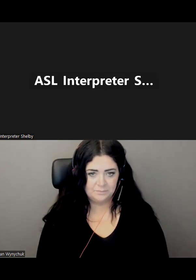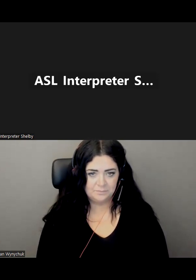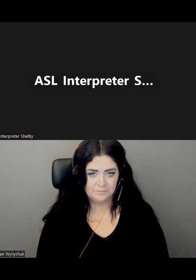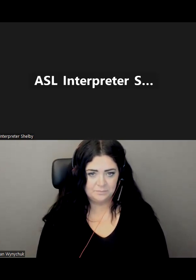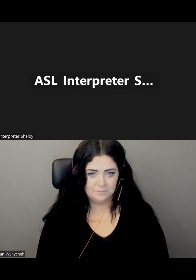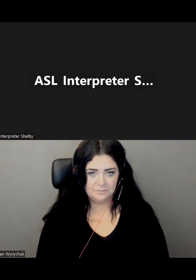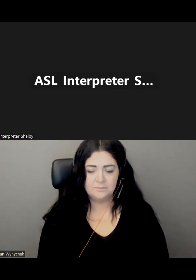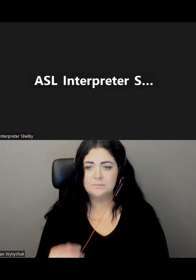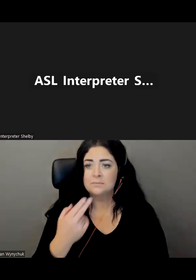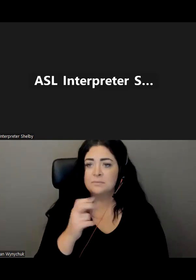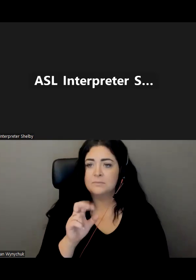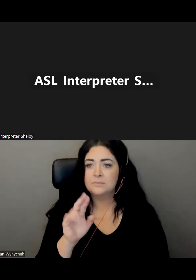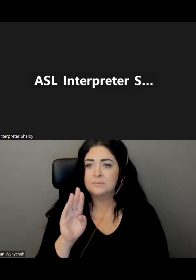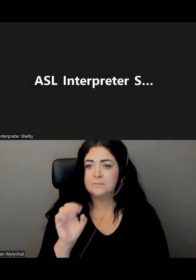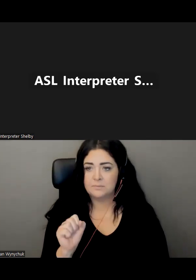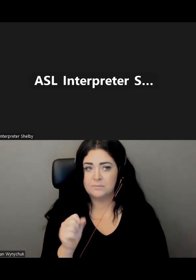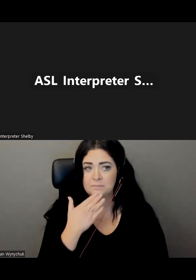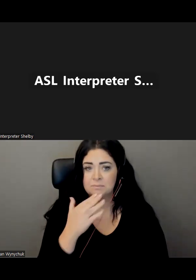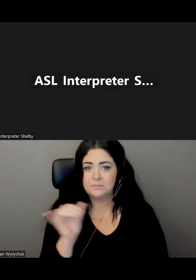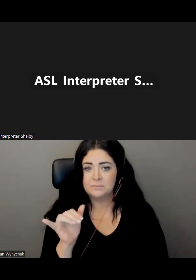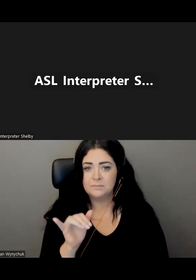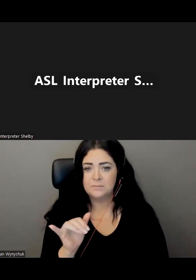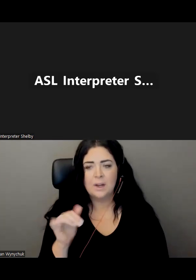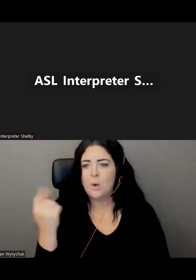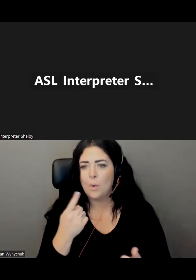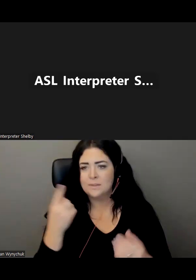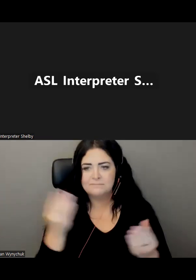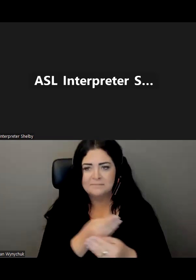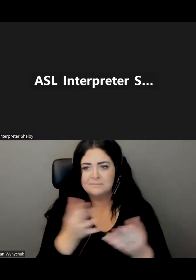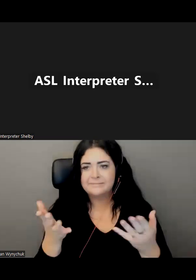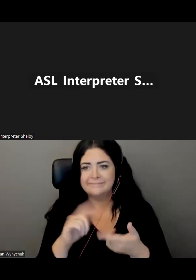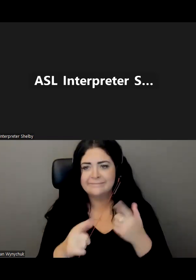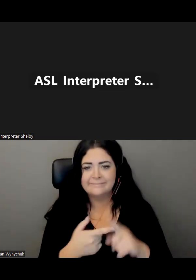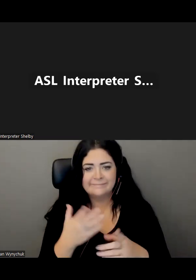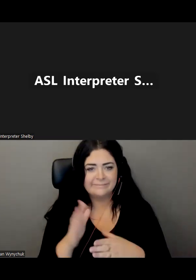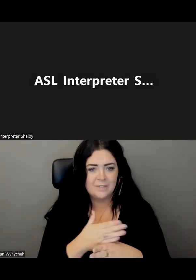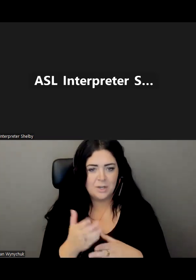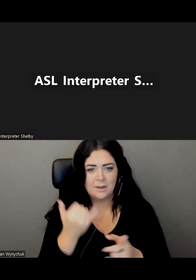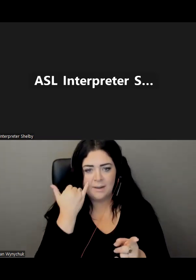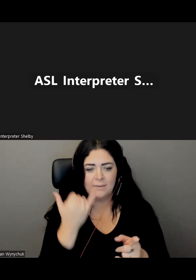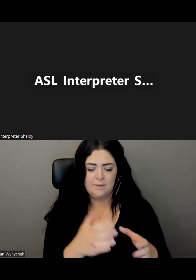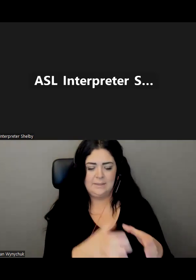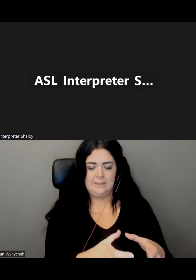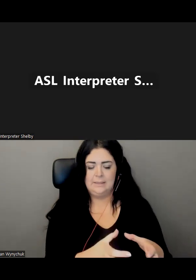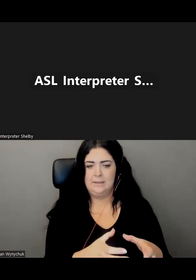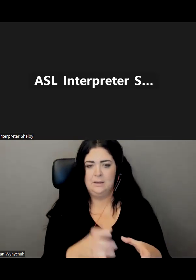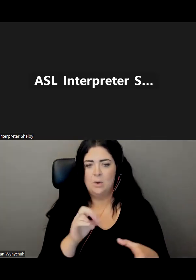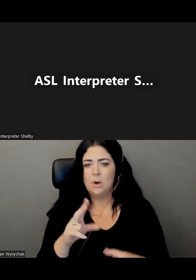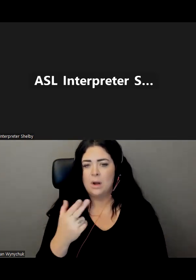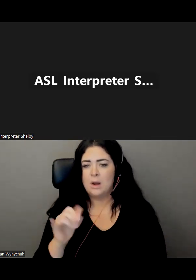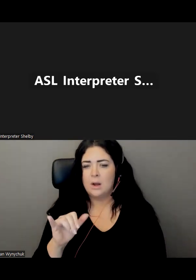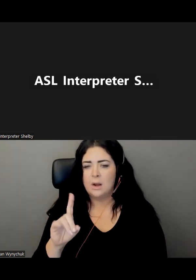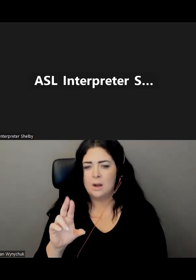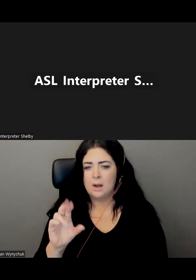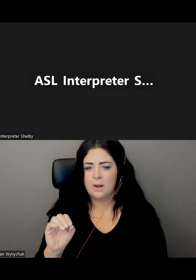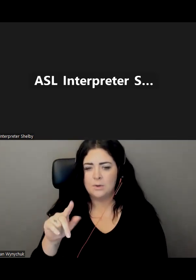Herbs is another really fun one. I love this one because you can always share with your friends, especially if you're doing container gardening or hydroponics and you want to